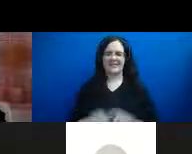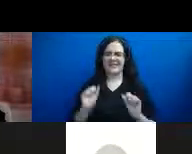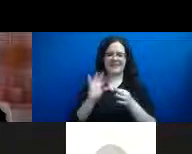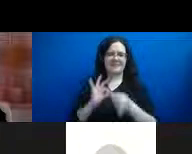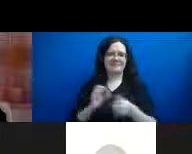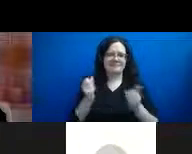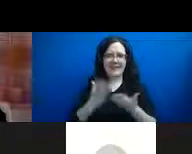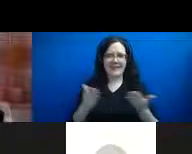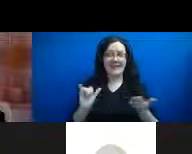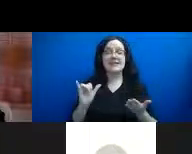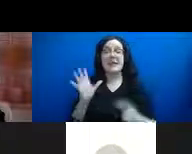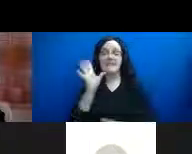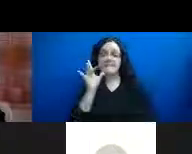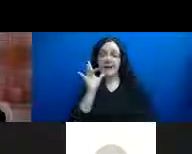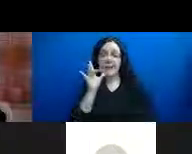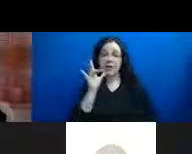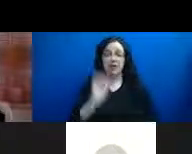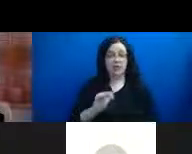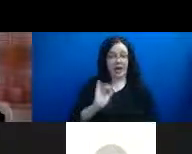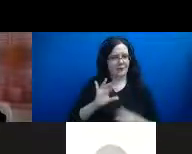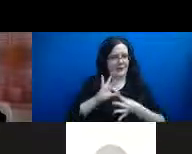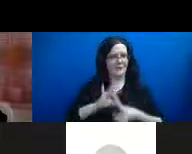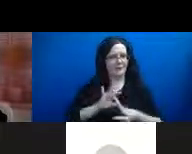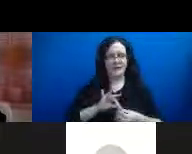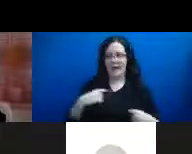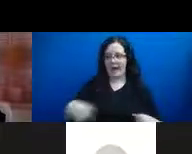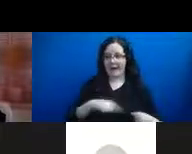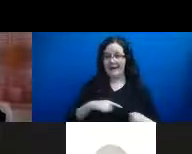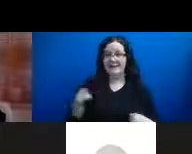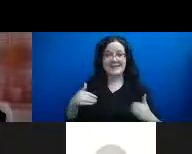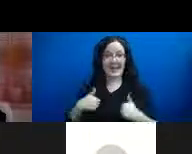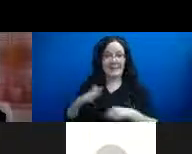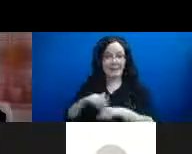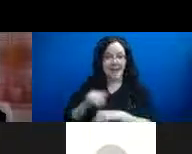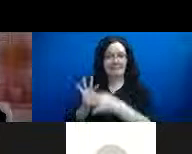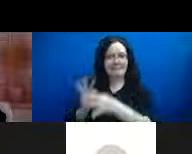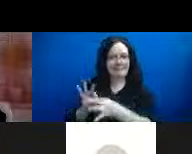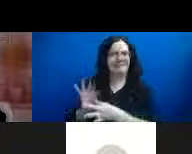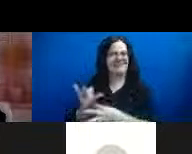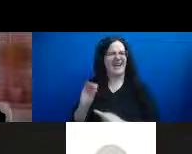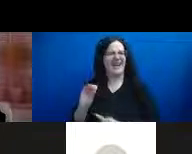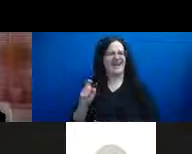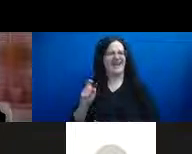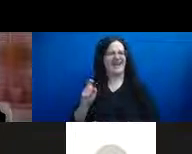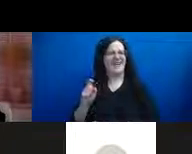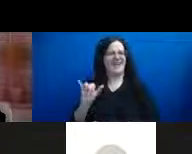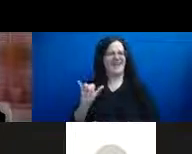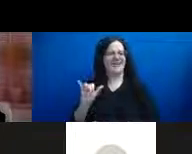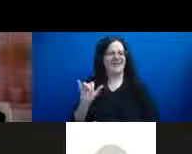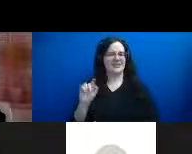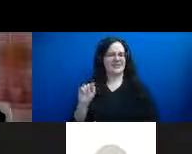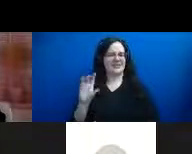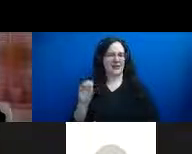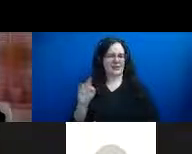including, mother and child, and us and our animals, and so. But it also can be in people doing